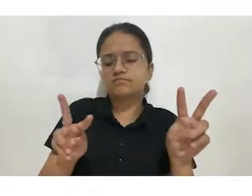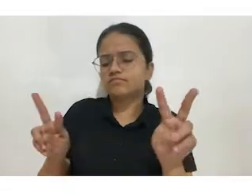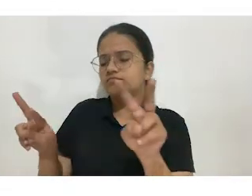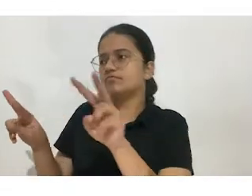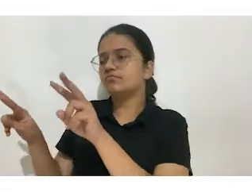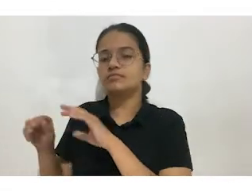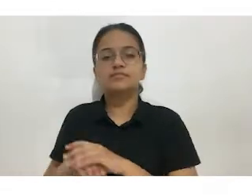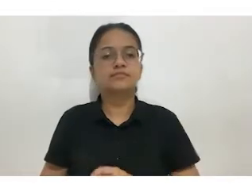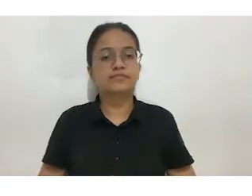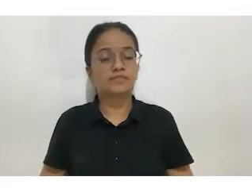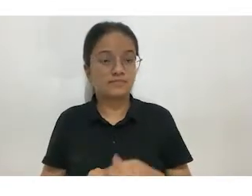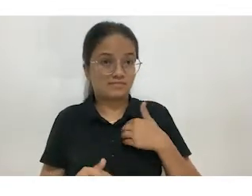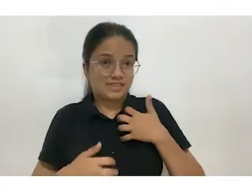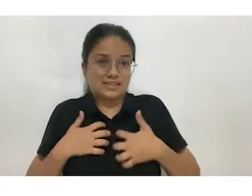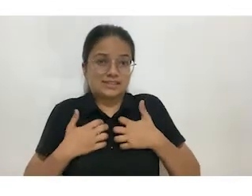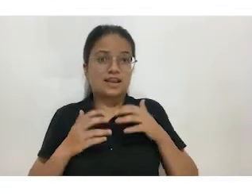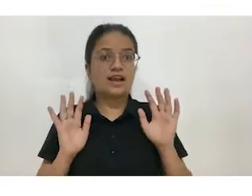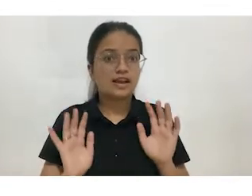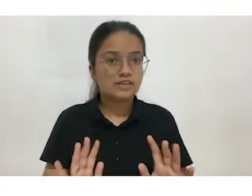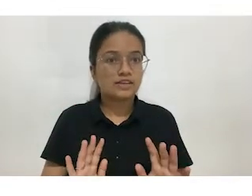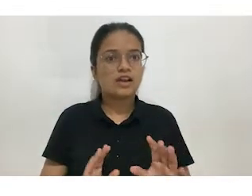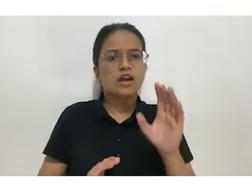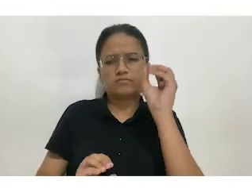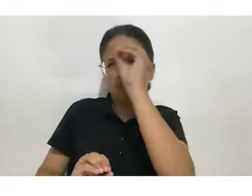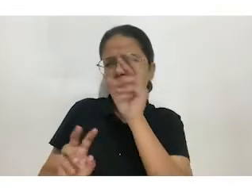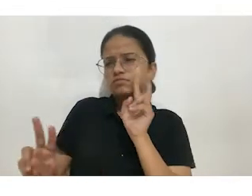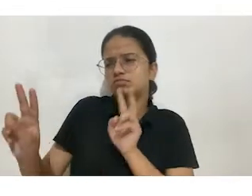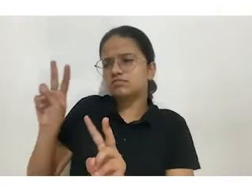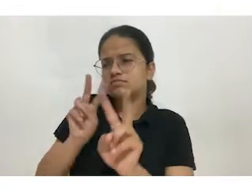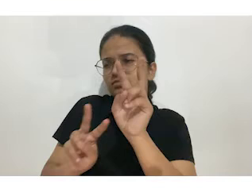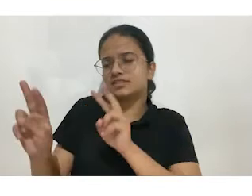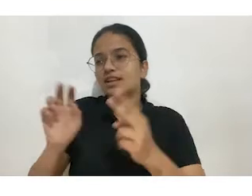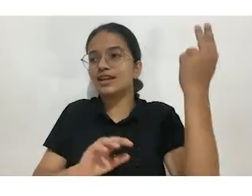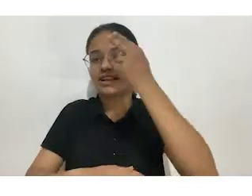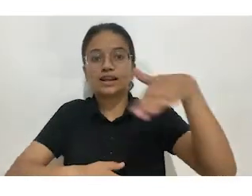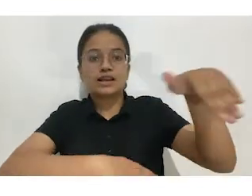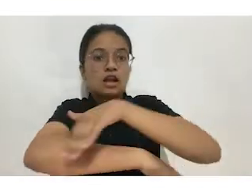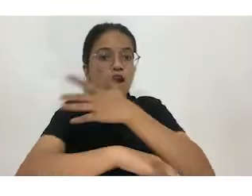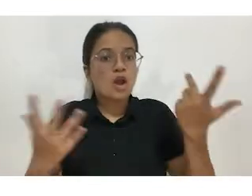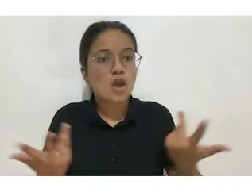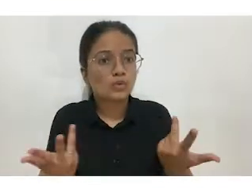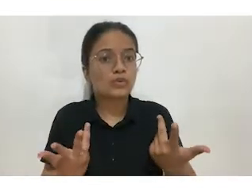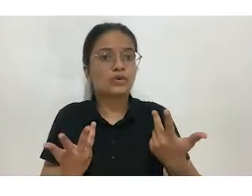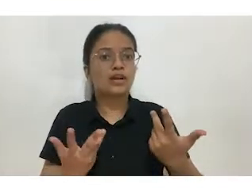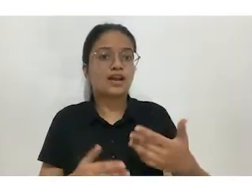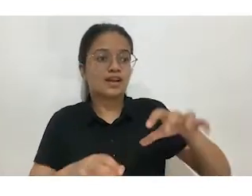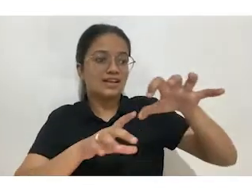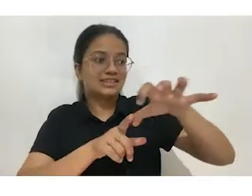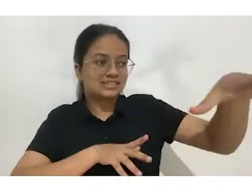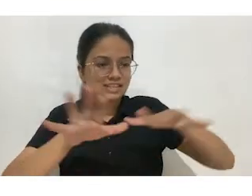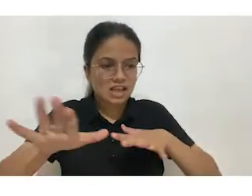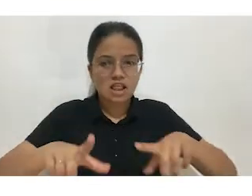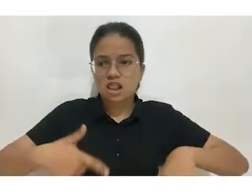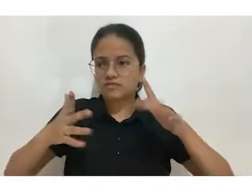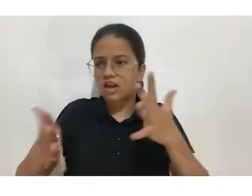overlooking Cubbon Park. We are excited to observe how this architecture plays out in the lives of